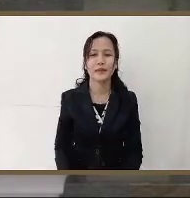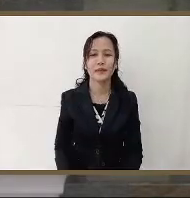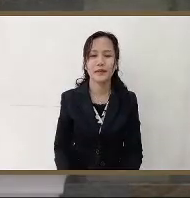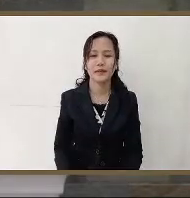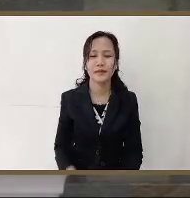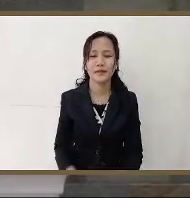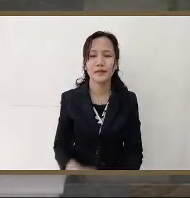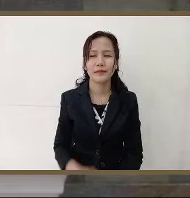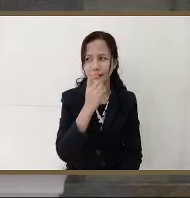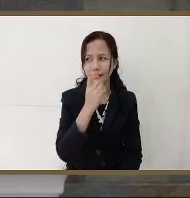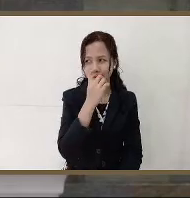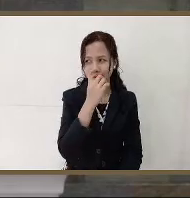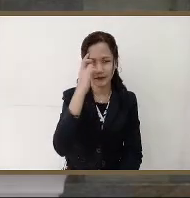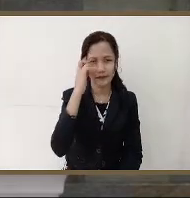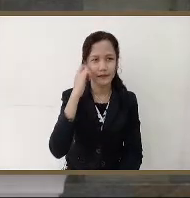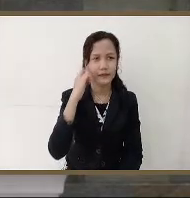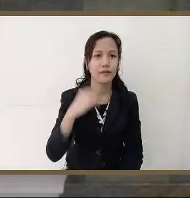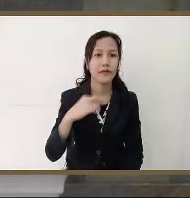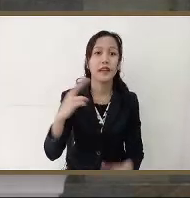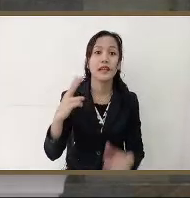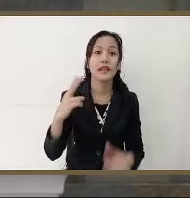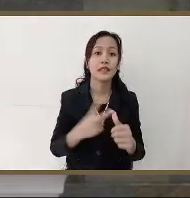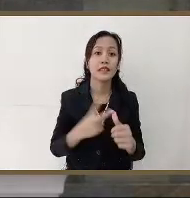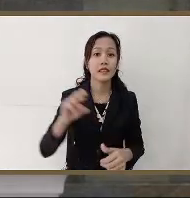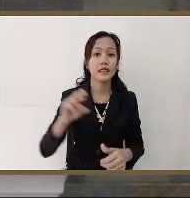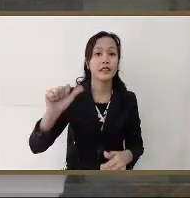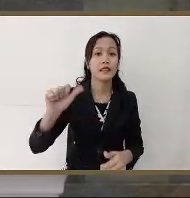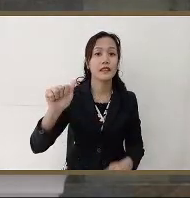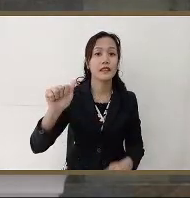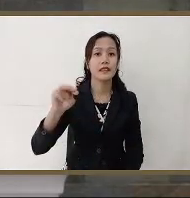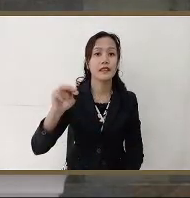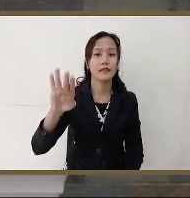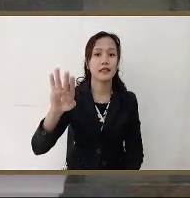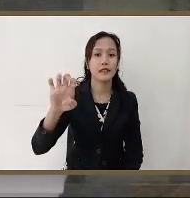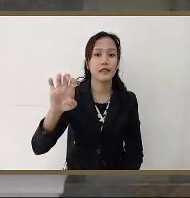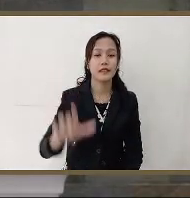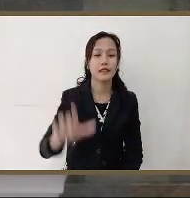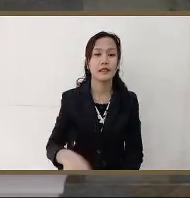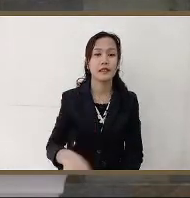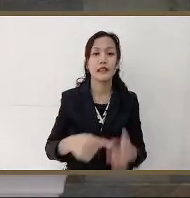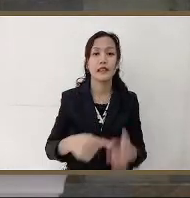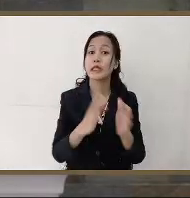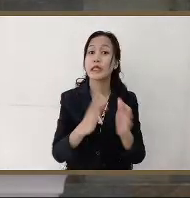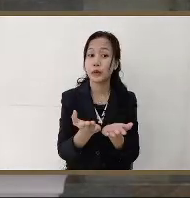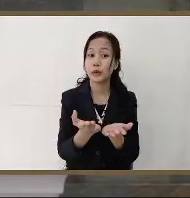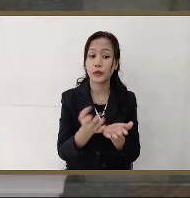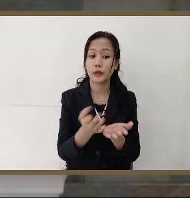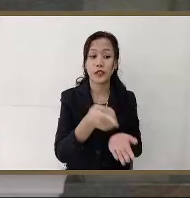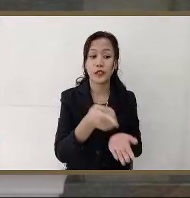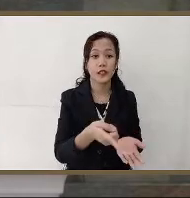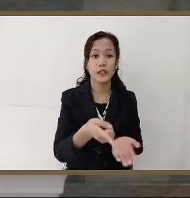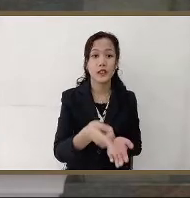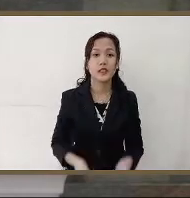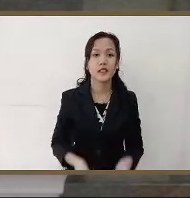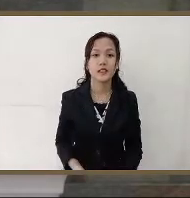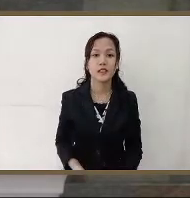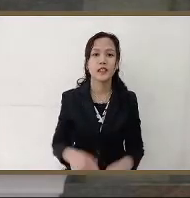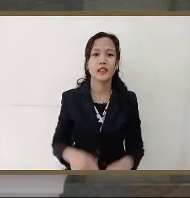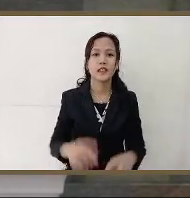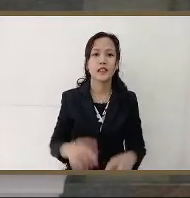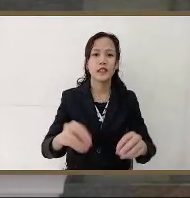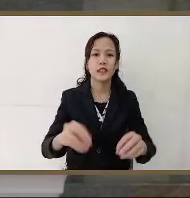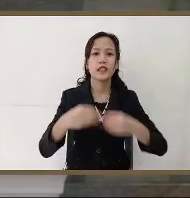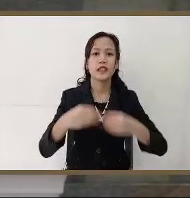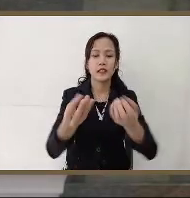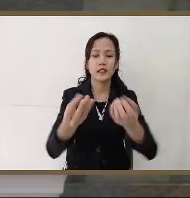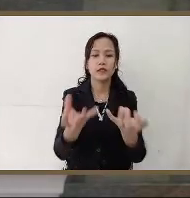2 Samuel emphasizes the presence of God as being with David. Maganda po